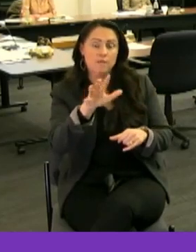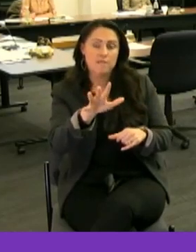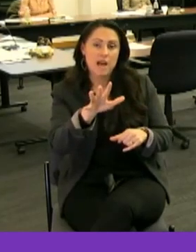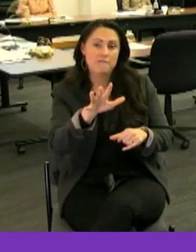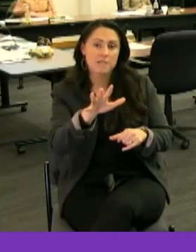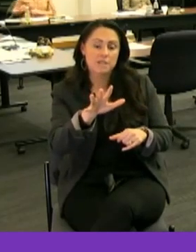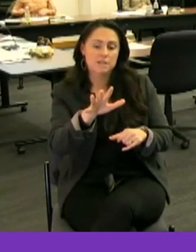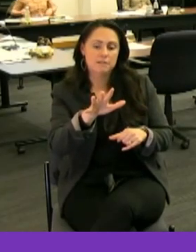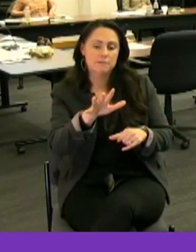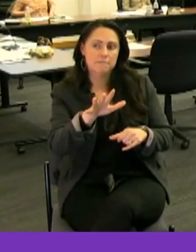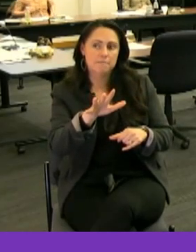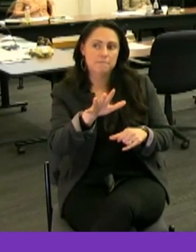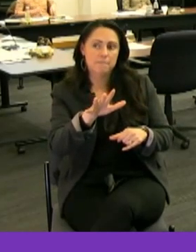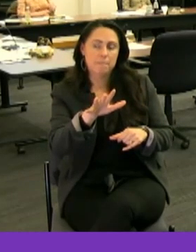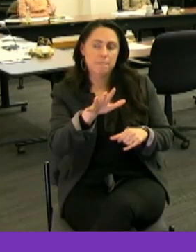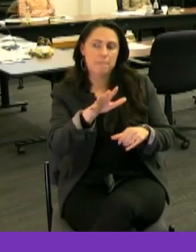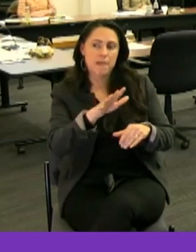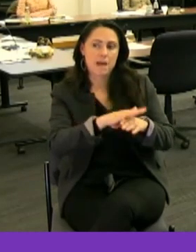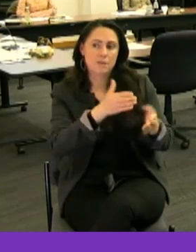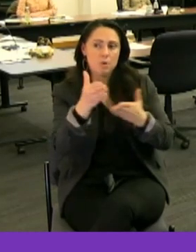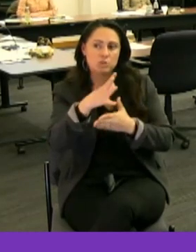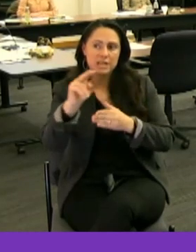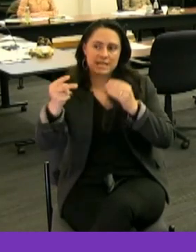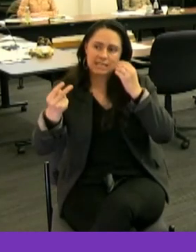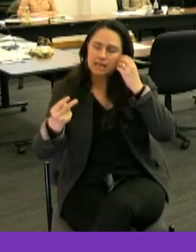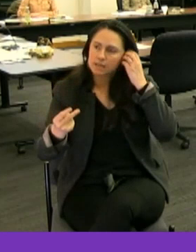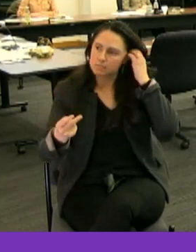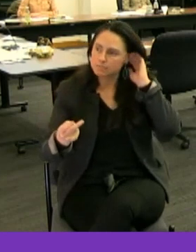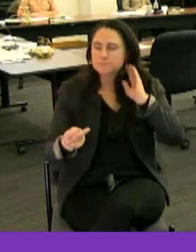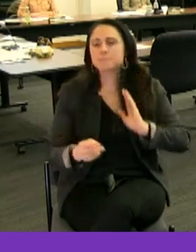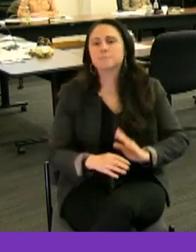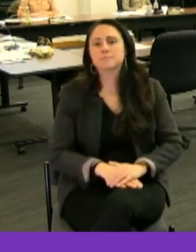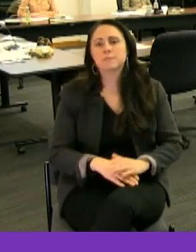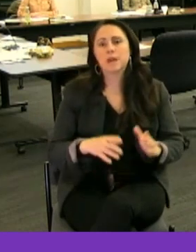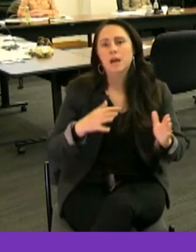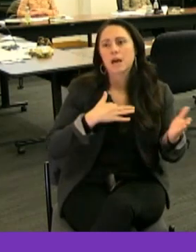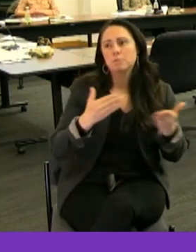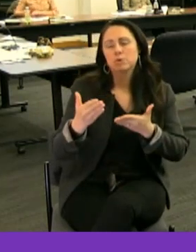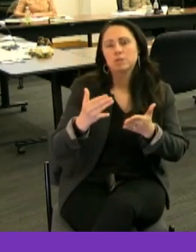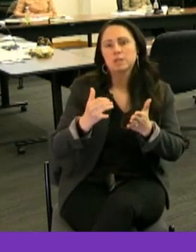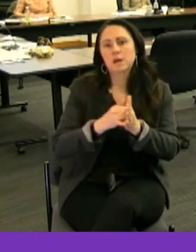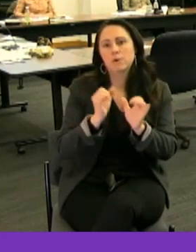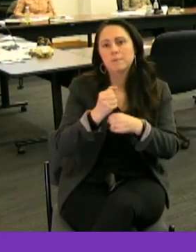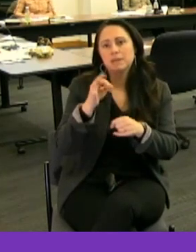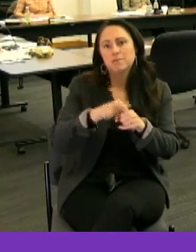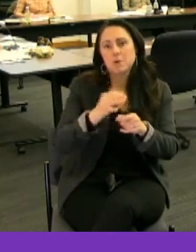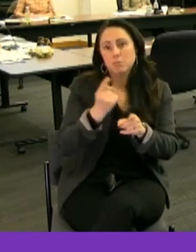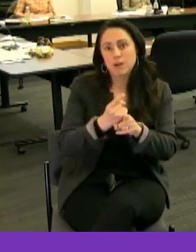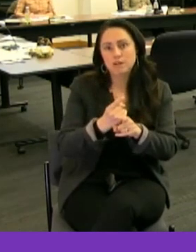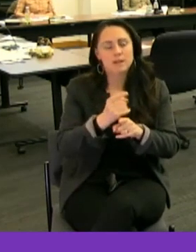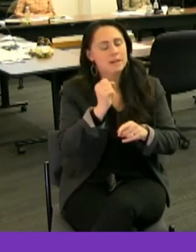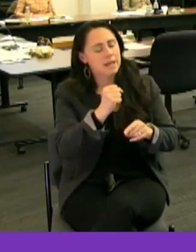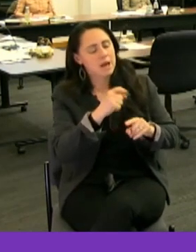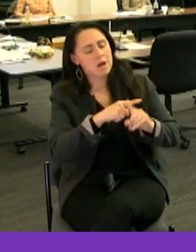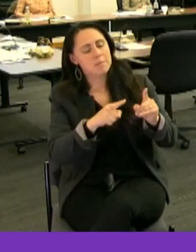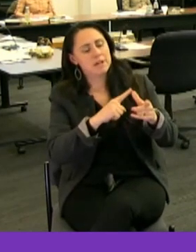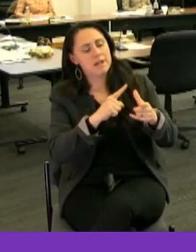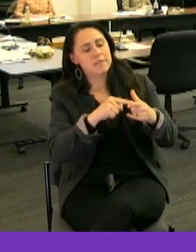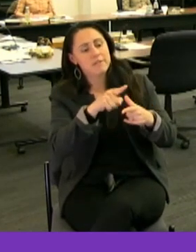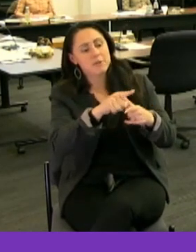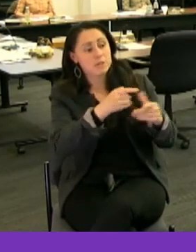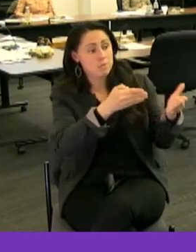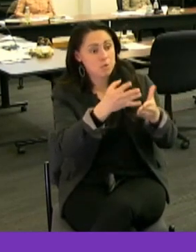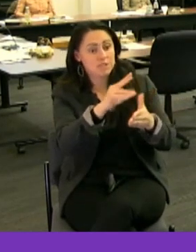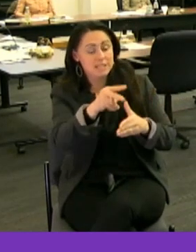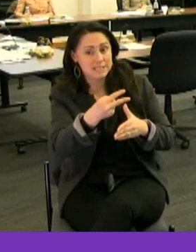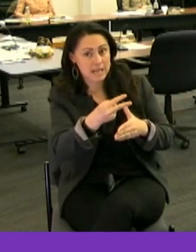4.5 on the motion and the second. You had the motion, now we just need to vote, right? Yes, correct. There's been a motion and a second. You've